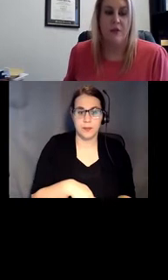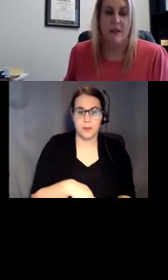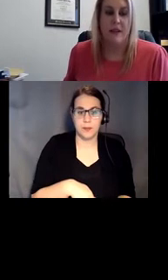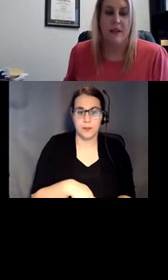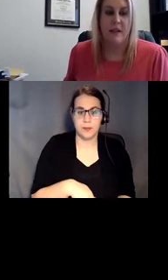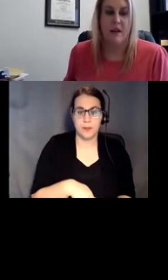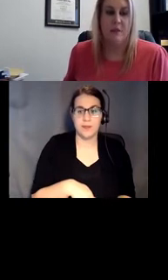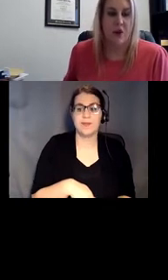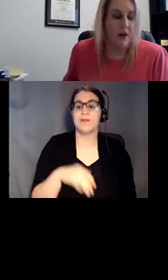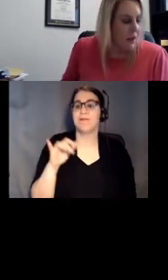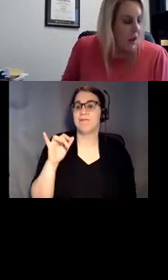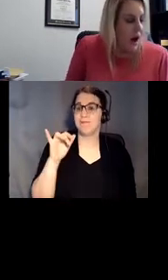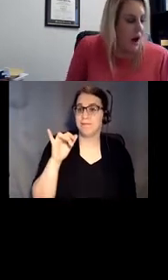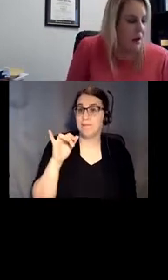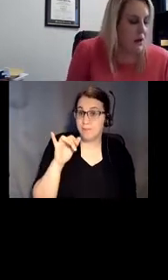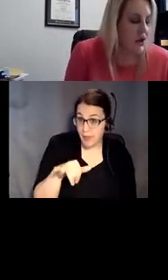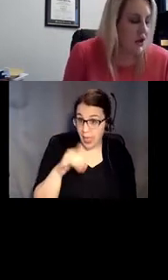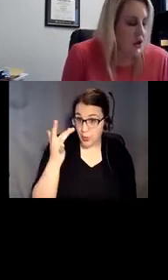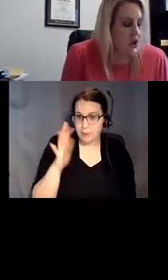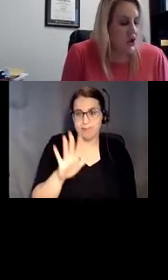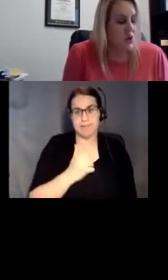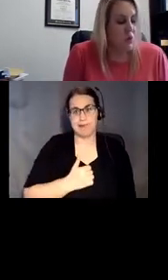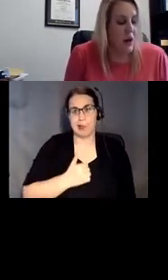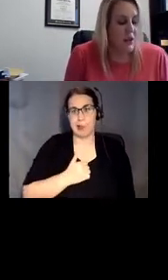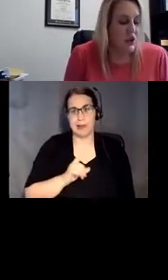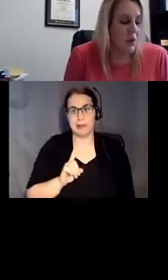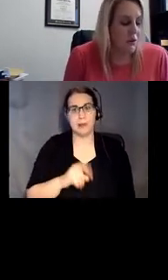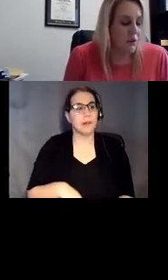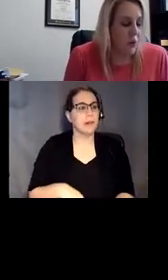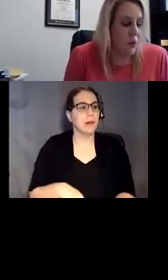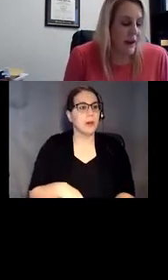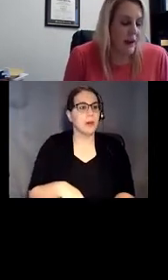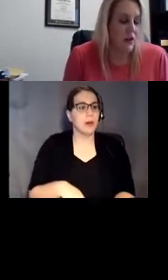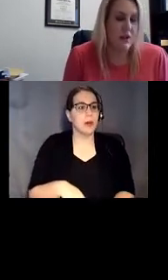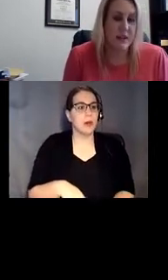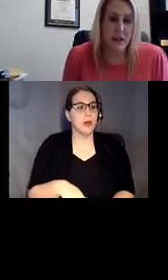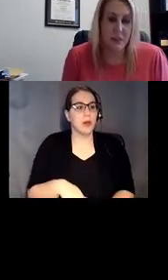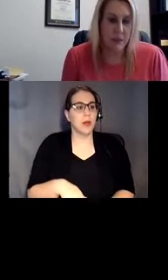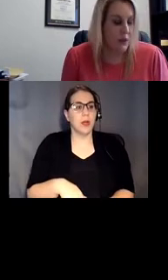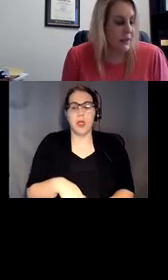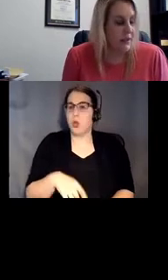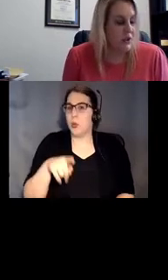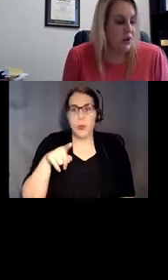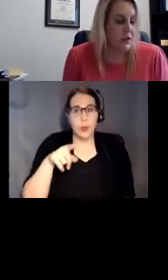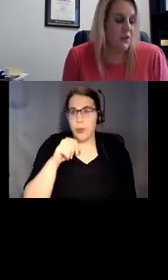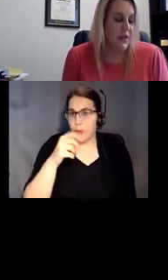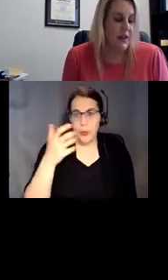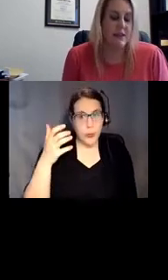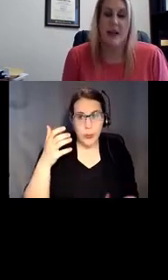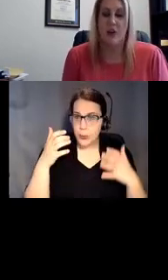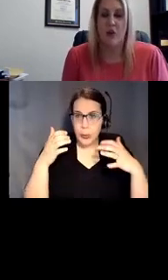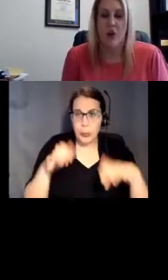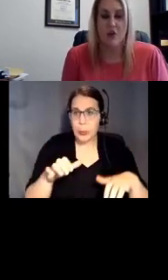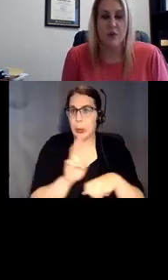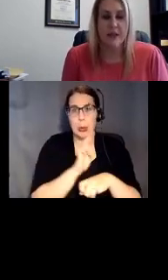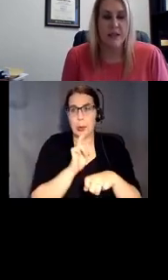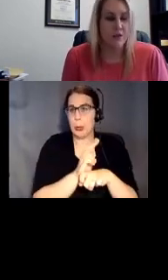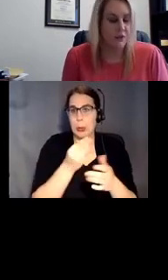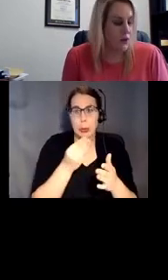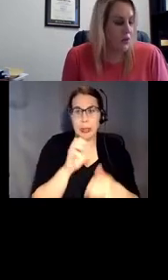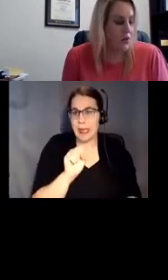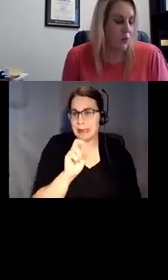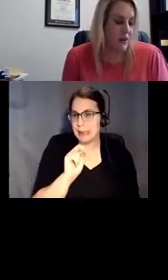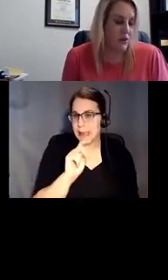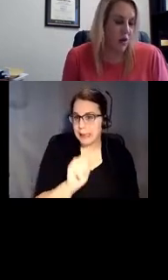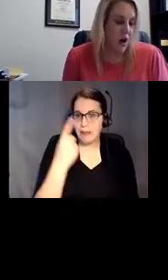For that reason, you want to avoid using supplemental needs trusts for things like